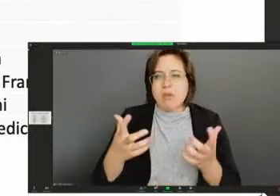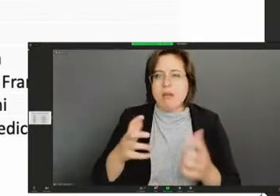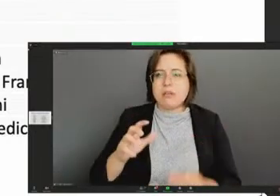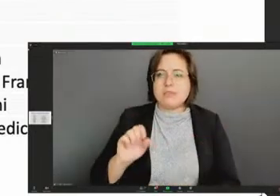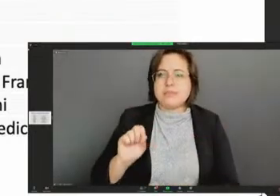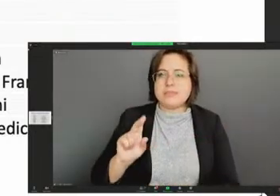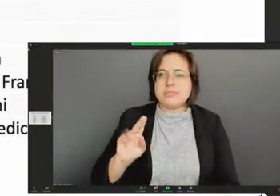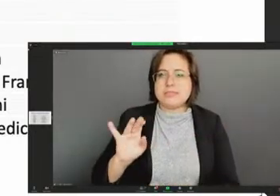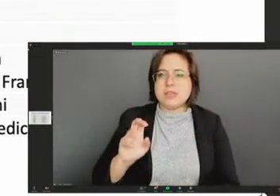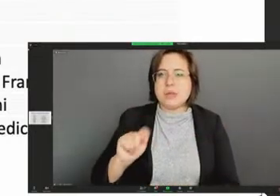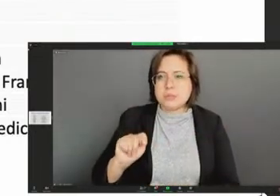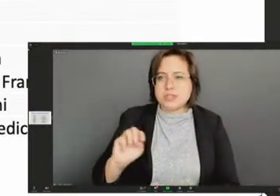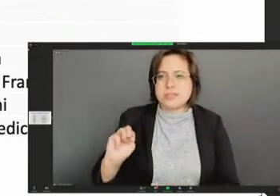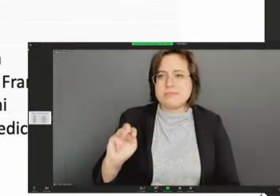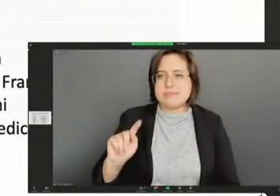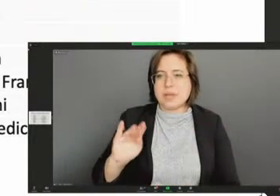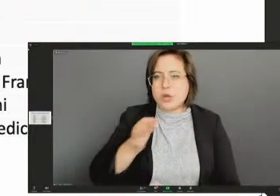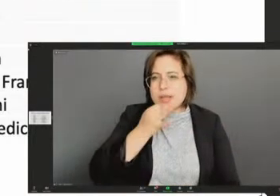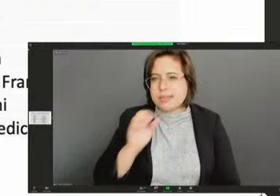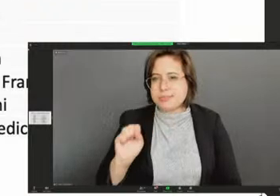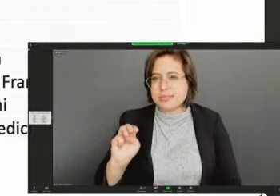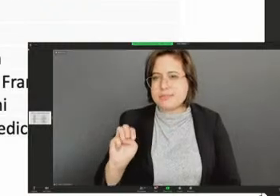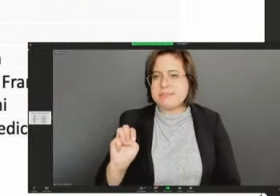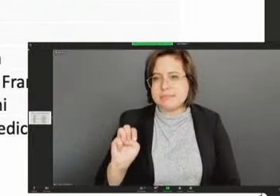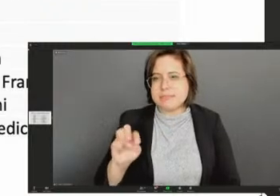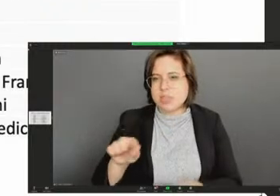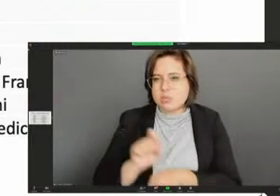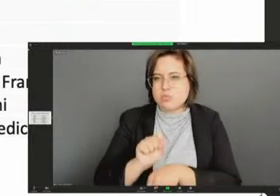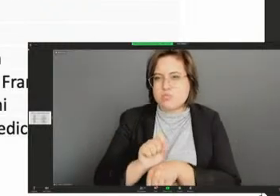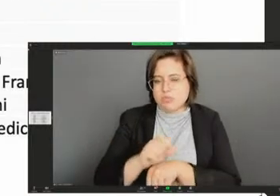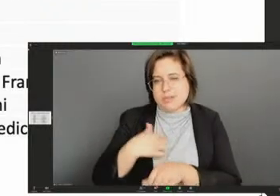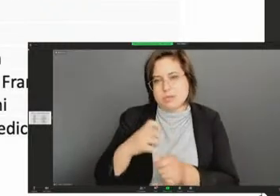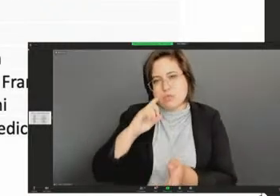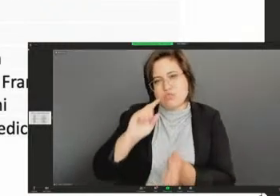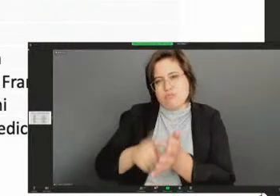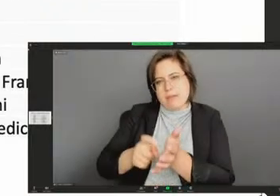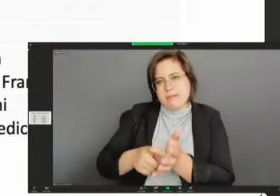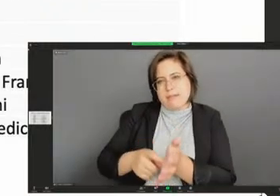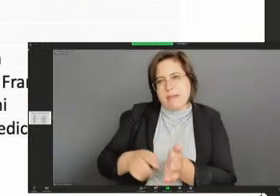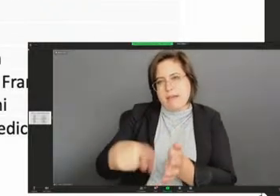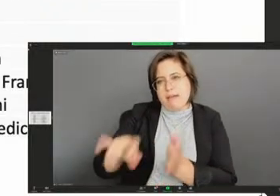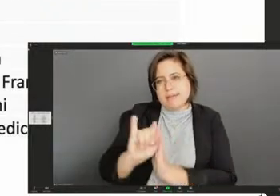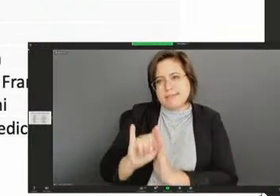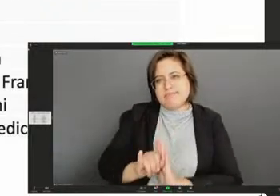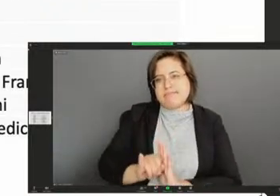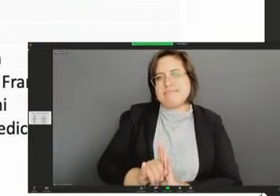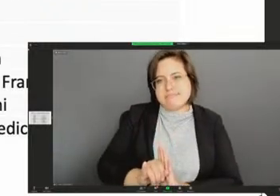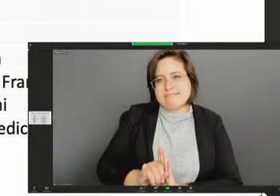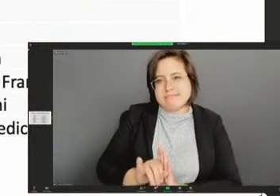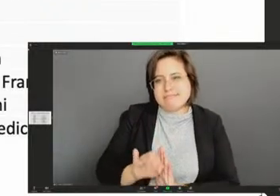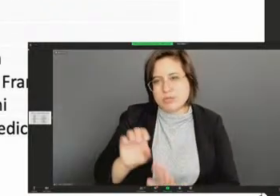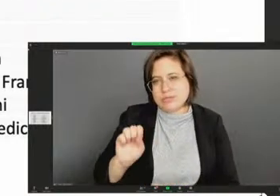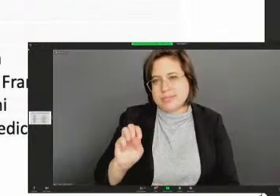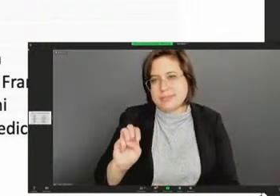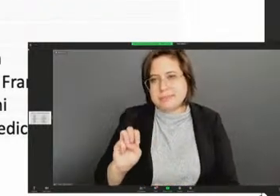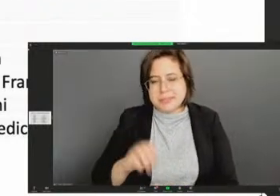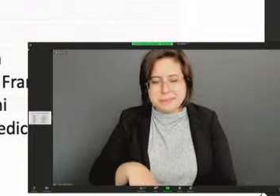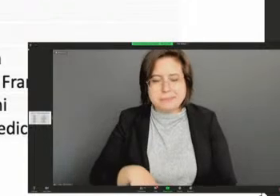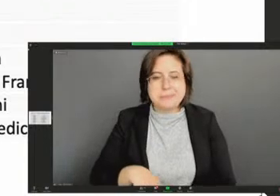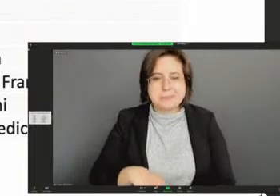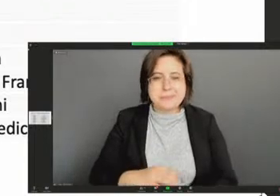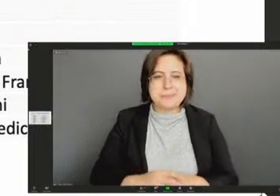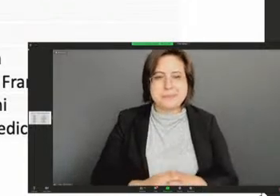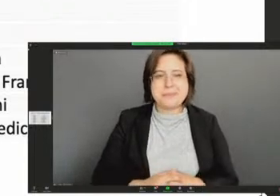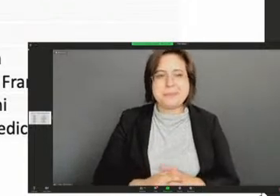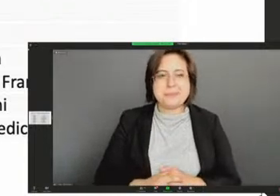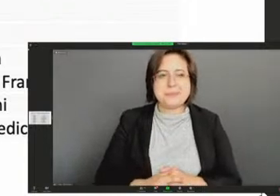experts in this work, and I just wanted to recognize them, and you will have available